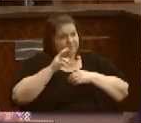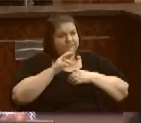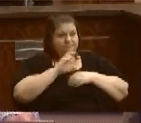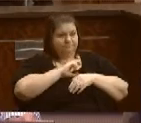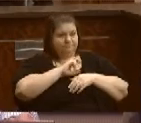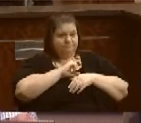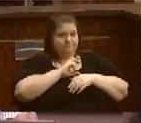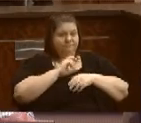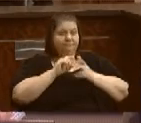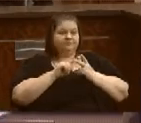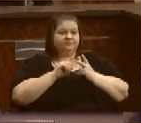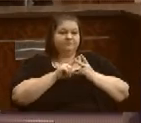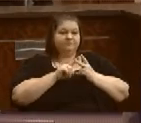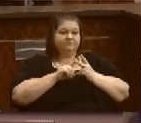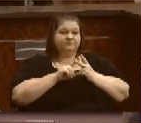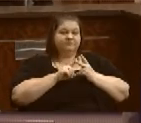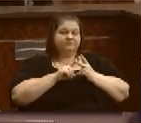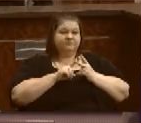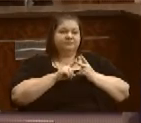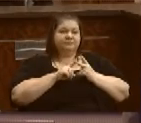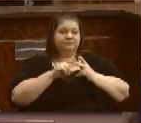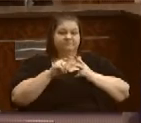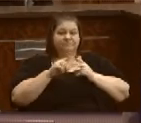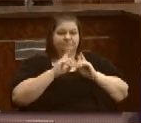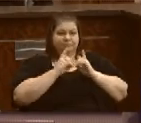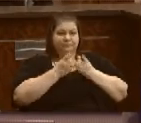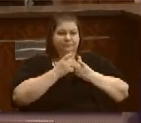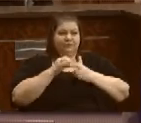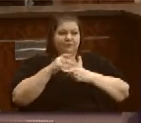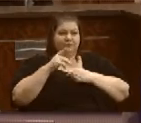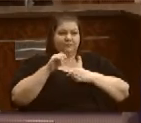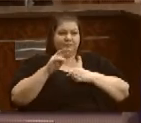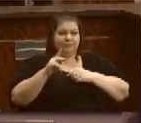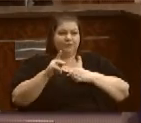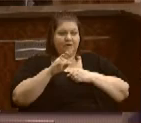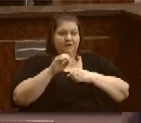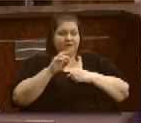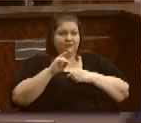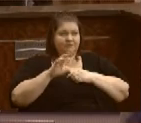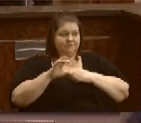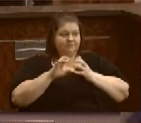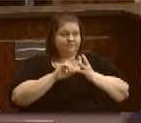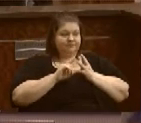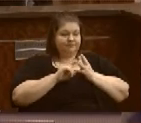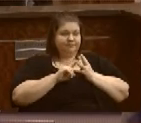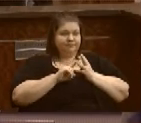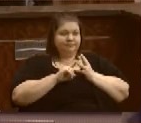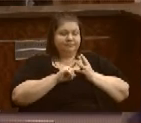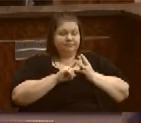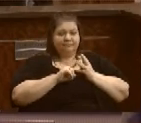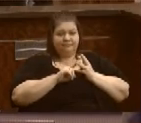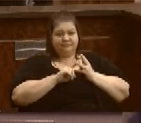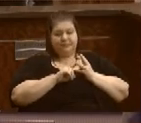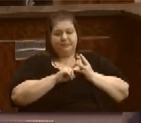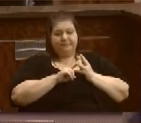April 14, 2015. City of Laurel Department of Parks and Recreation, April 14,